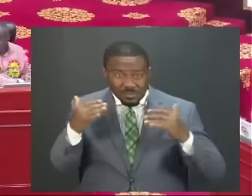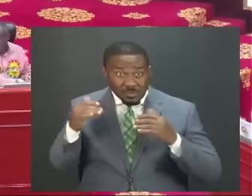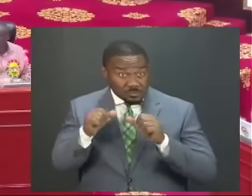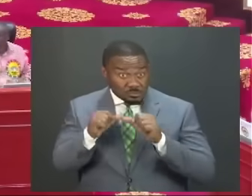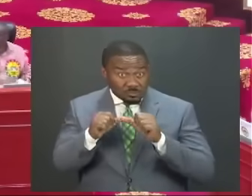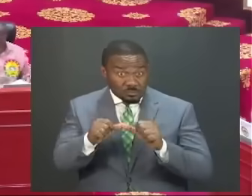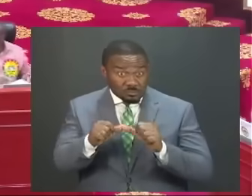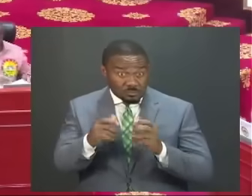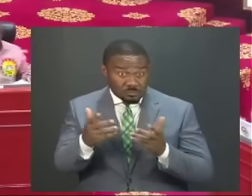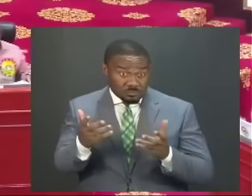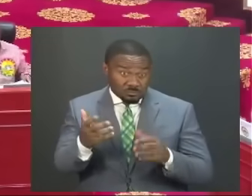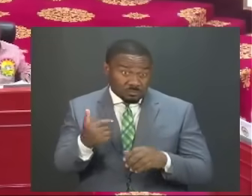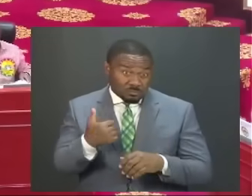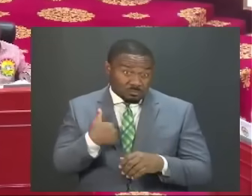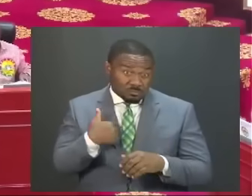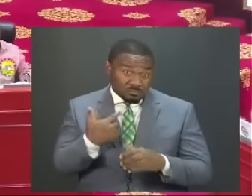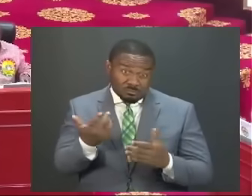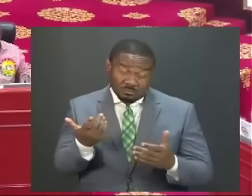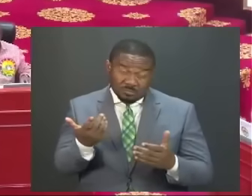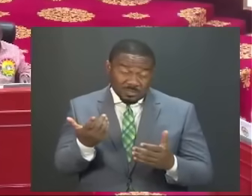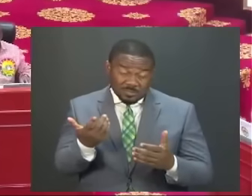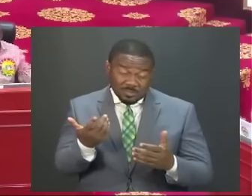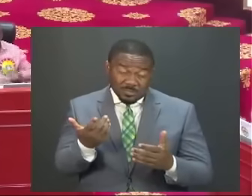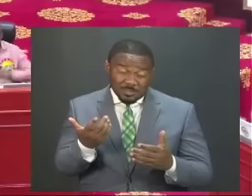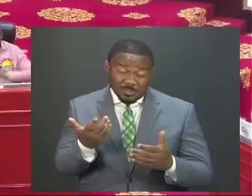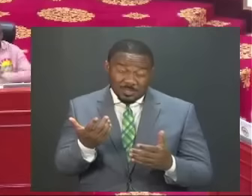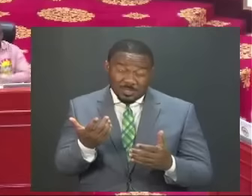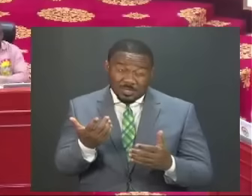I will not hesitate to invoke the rules